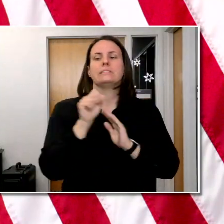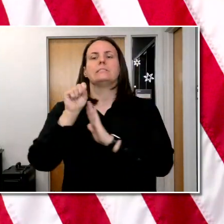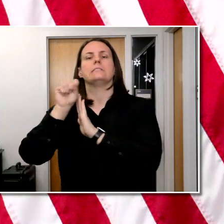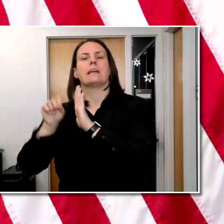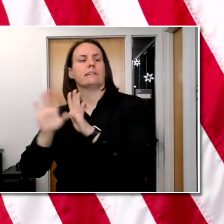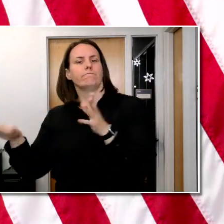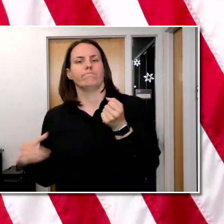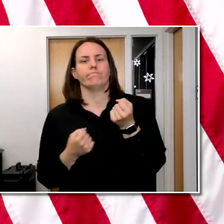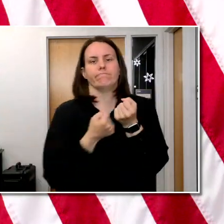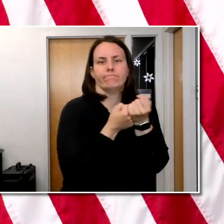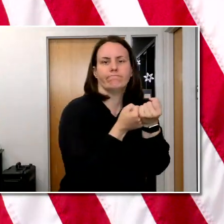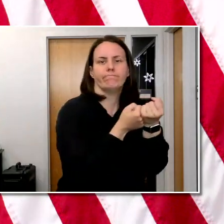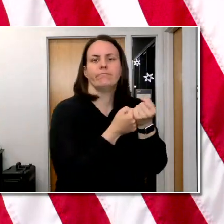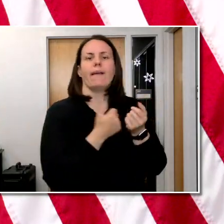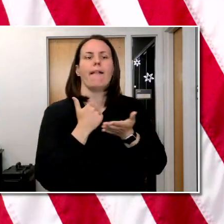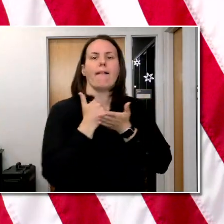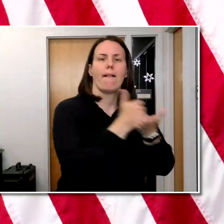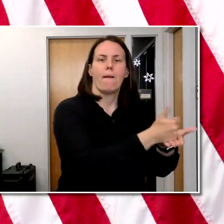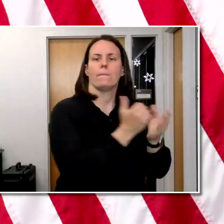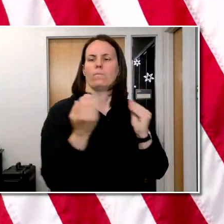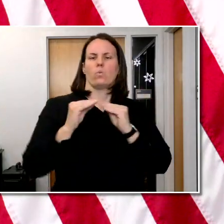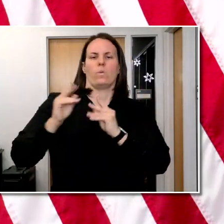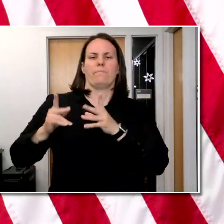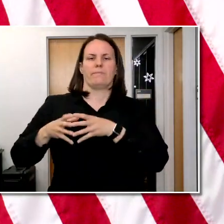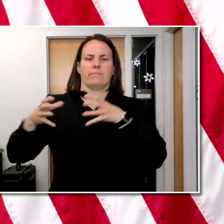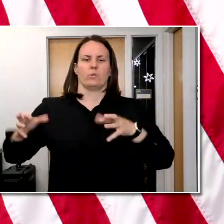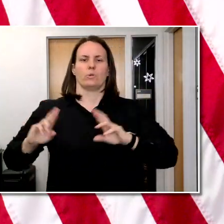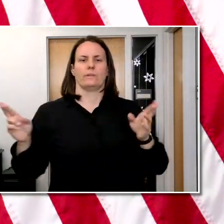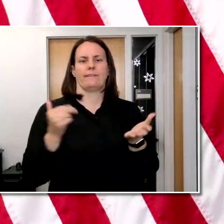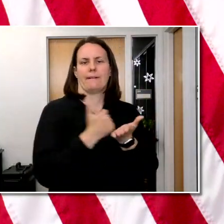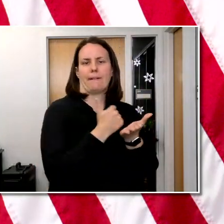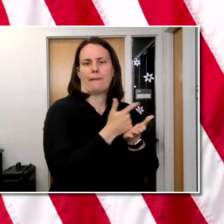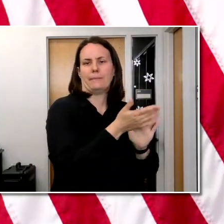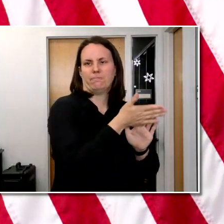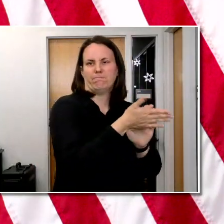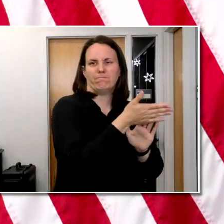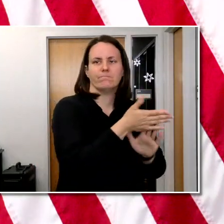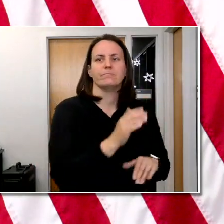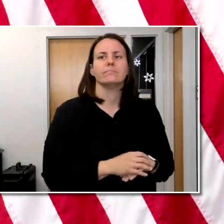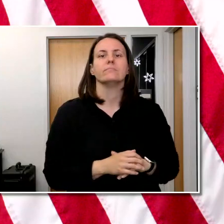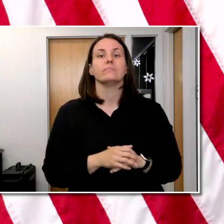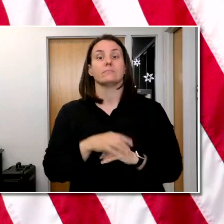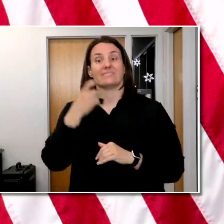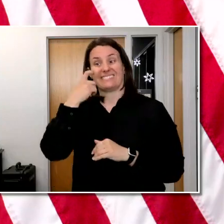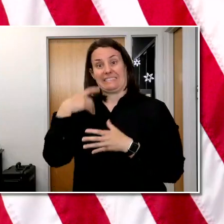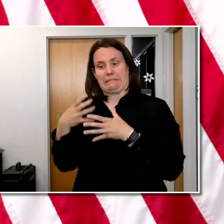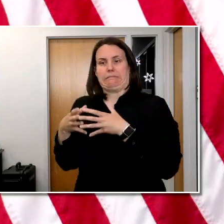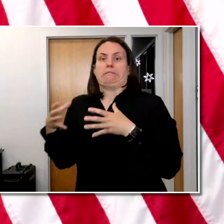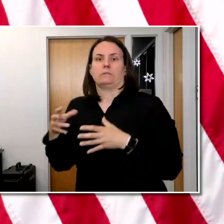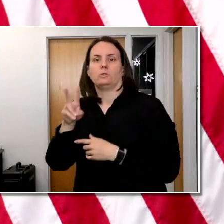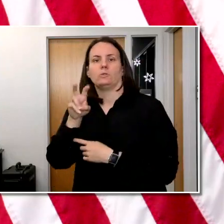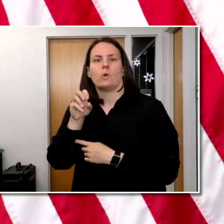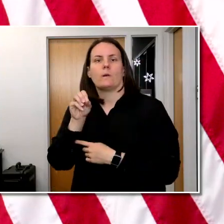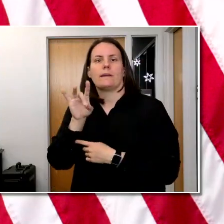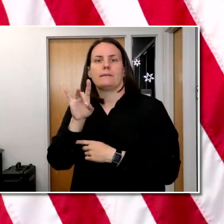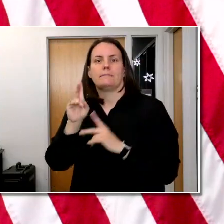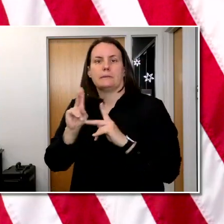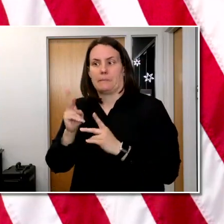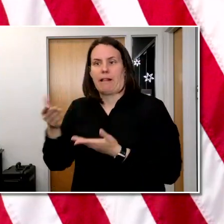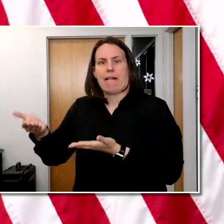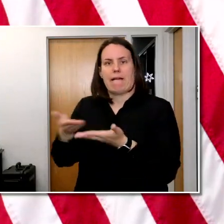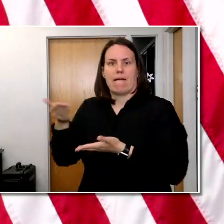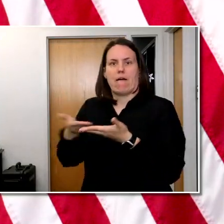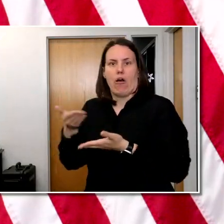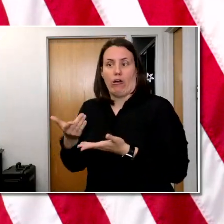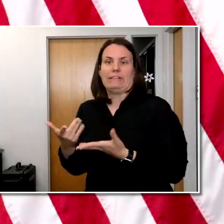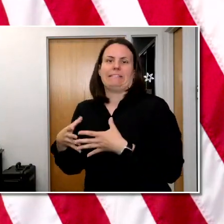past 2 months, DHS has brought on 208 contact tracers, and they have conducted over